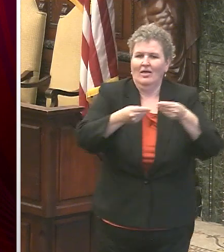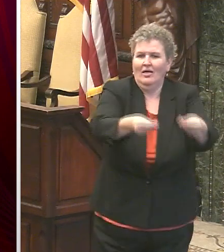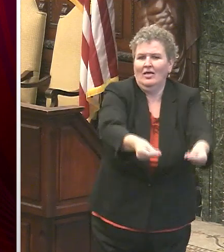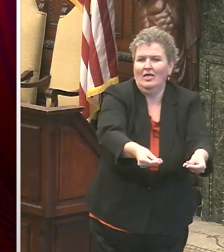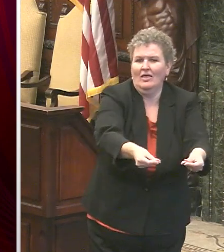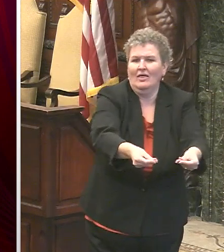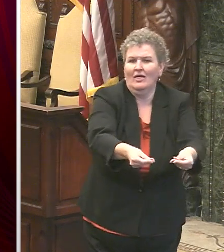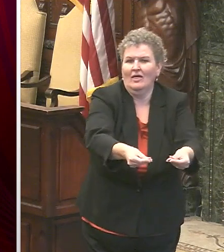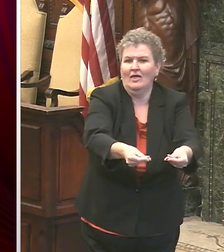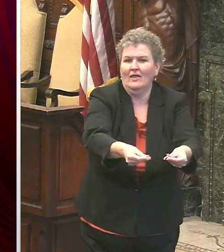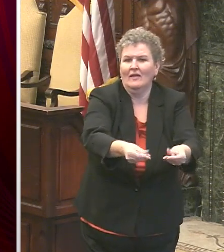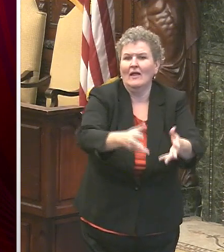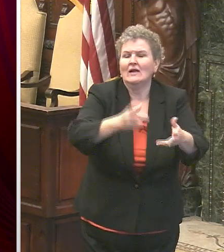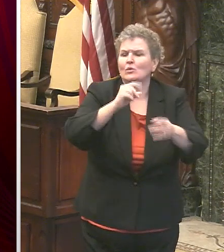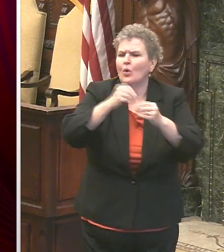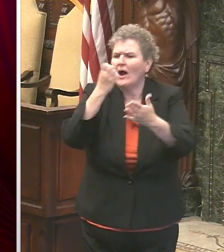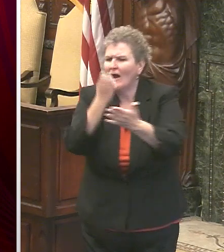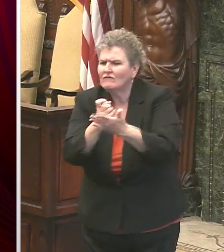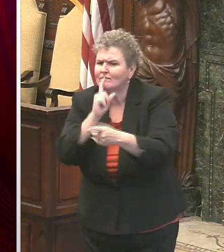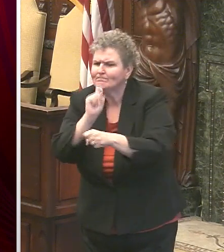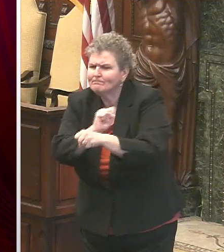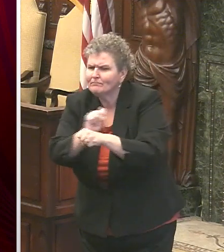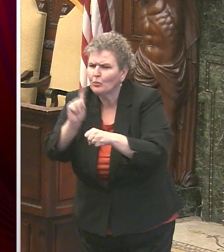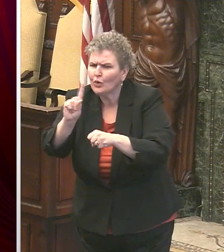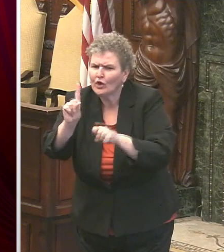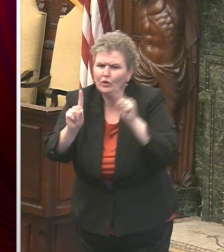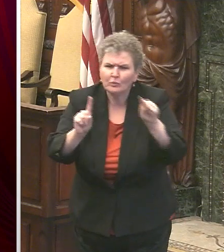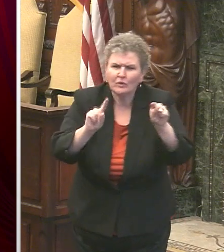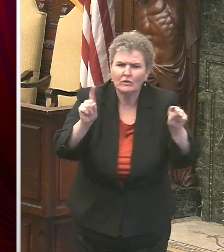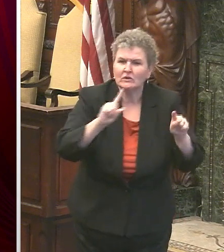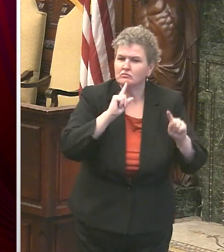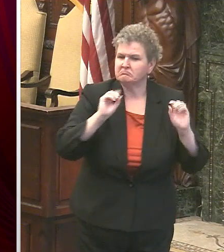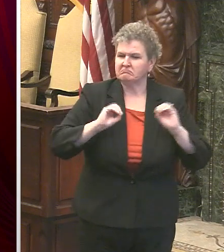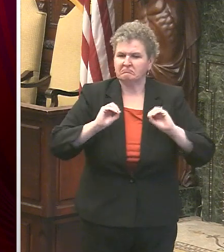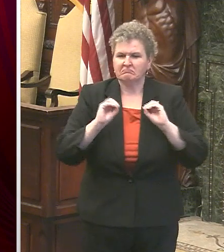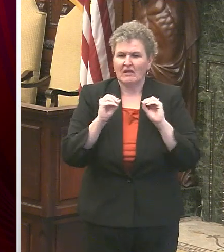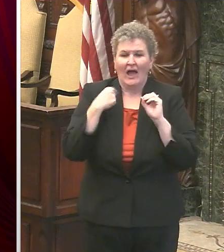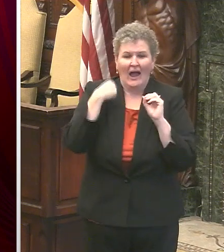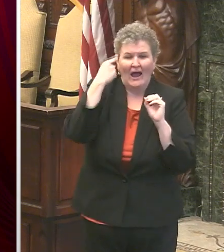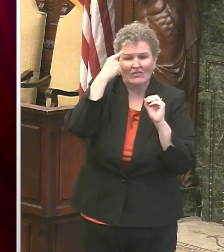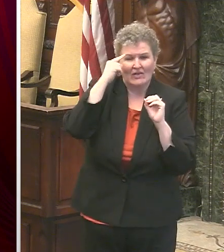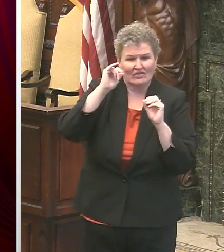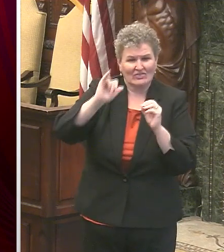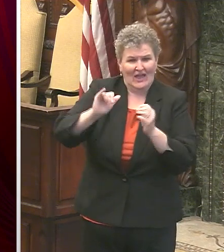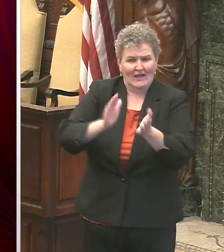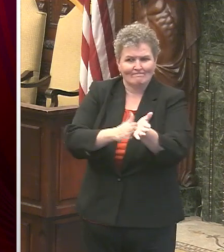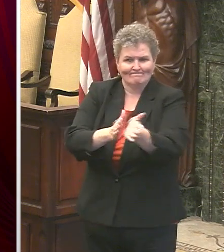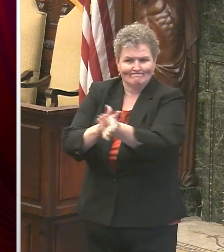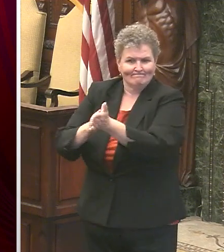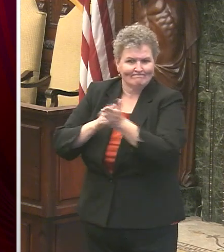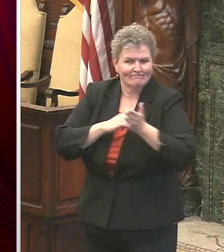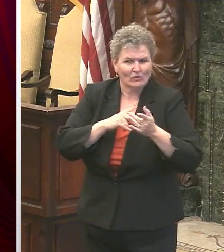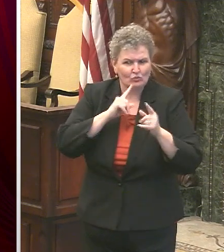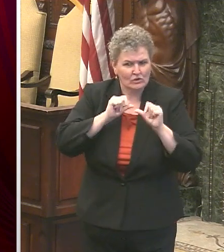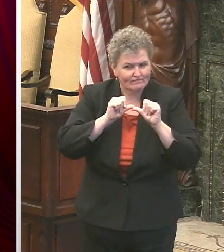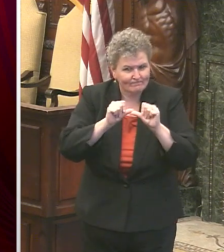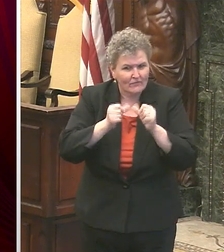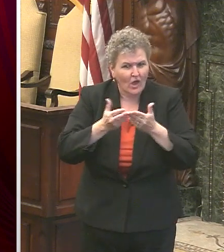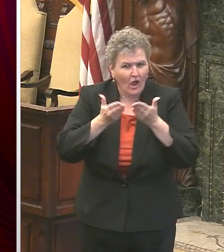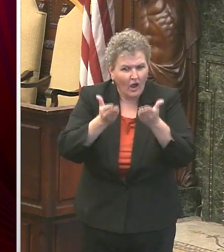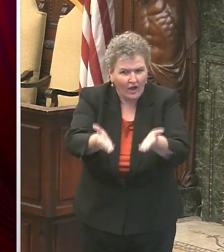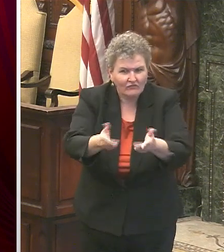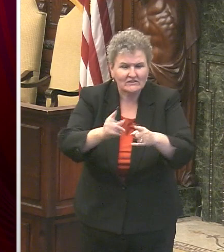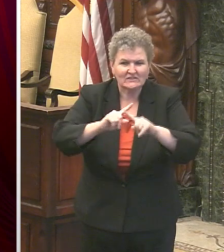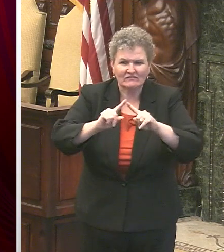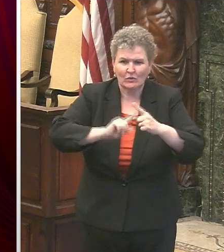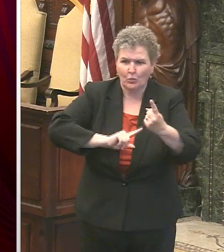clear evidence that any spread has occurred within a school building, which I think bodes well for our ability to continue to offer in-person education in